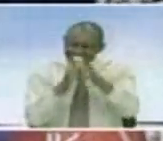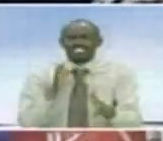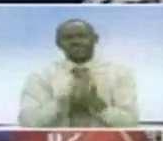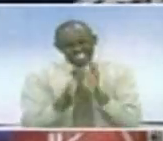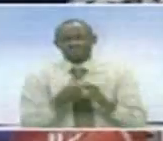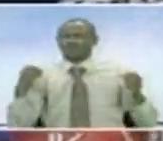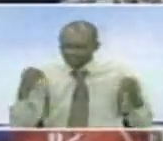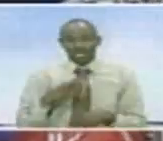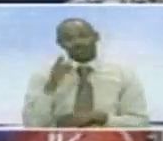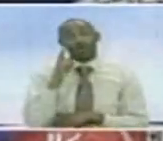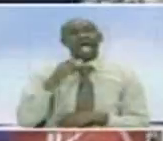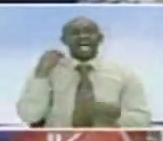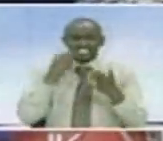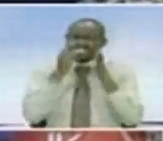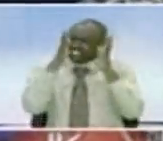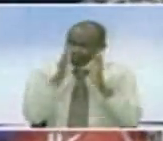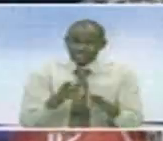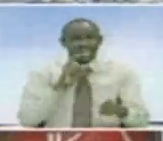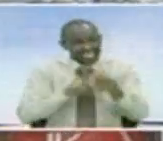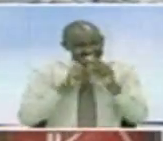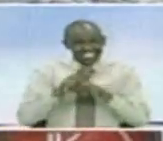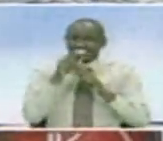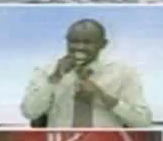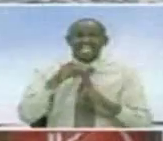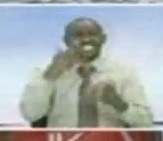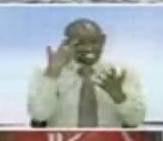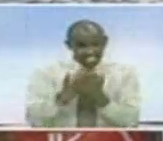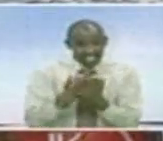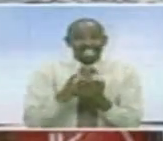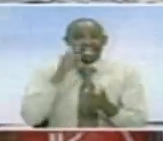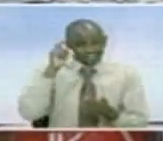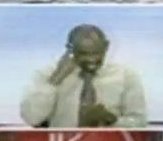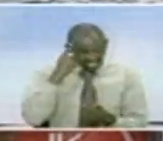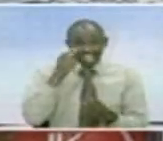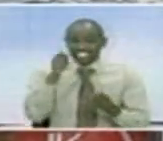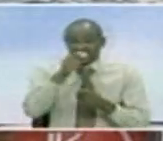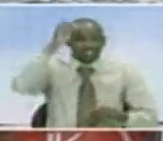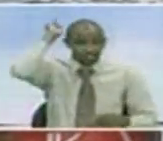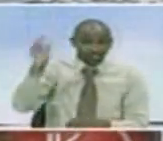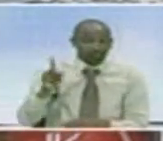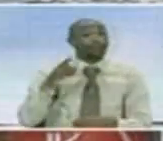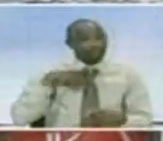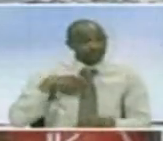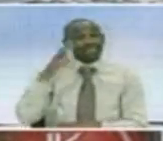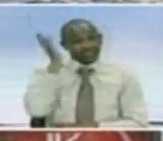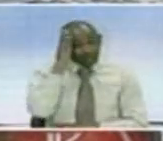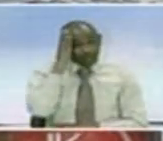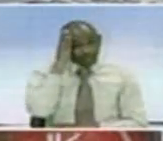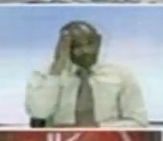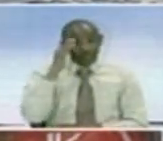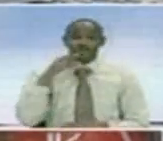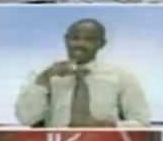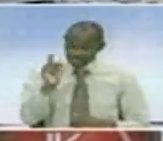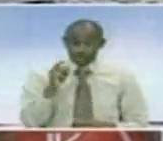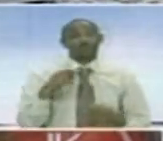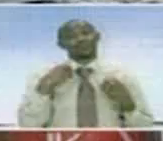or favor. And until that person is arrested, convicted, jailed, and the key thrown away, that's when people will realize that, you know, there's no free